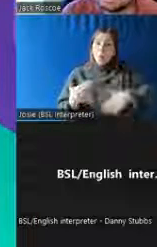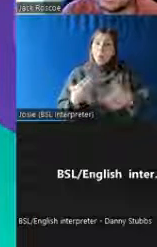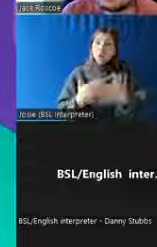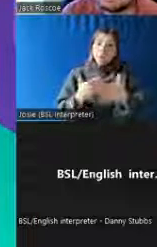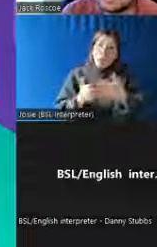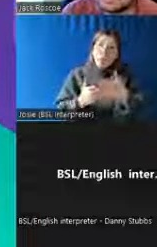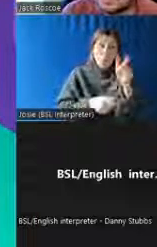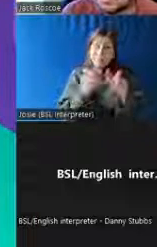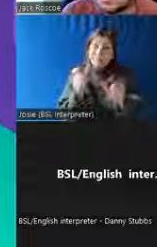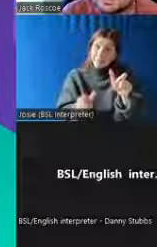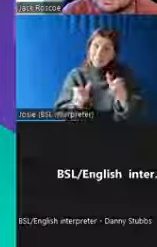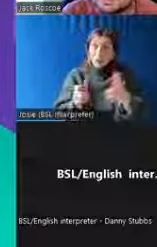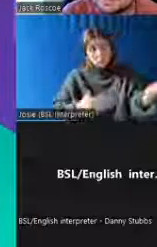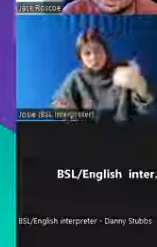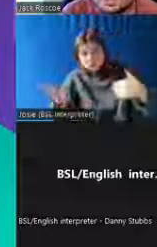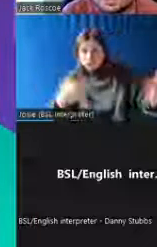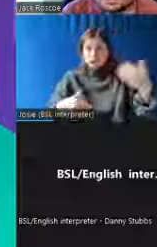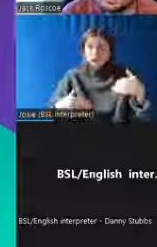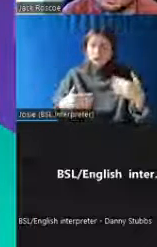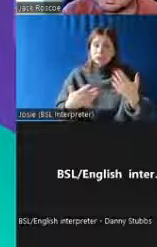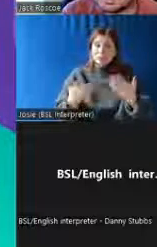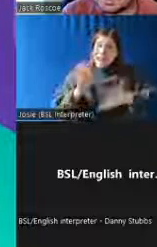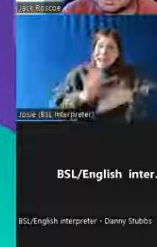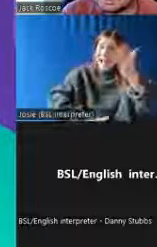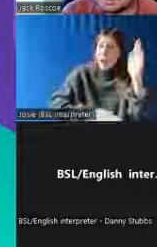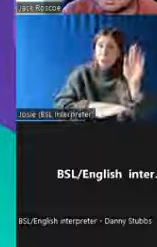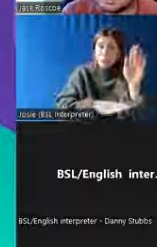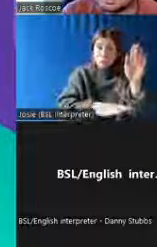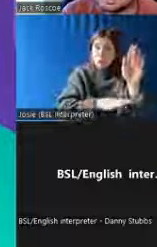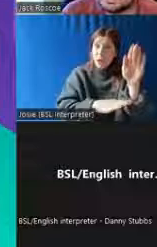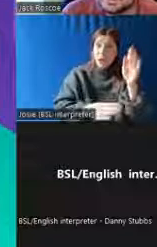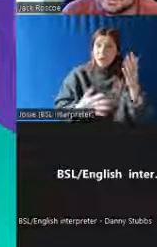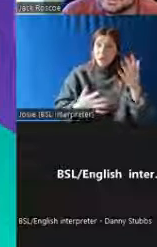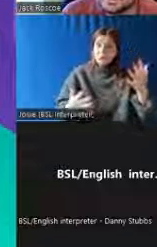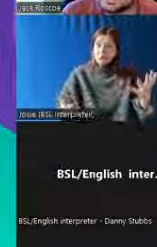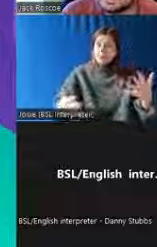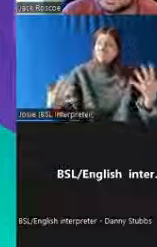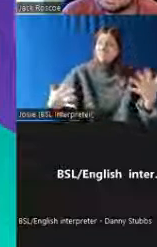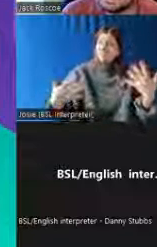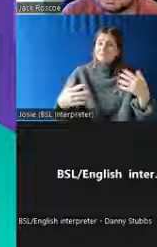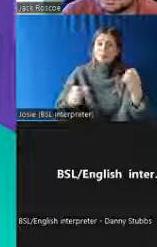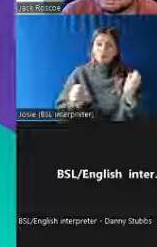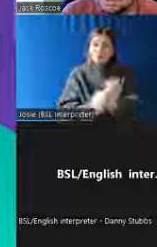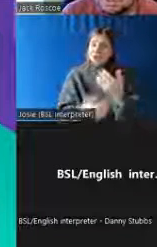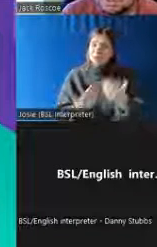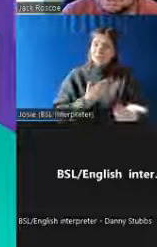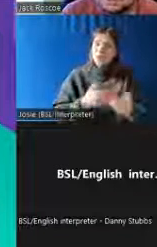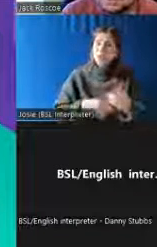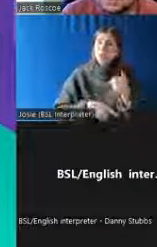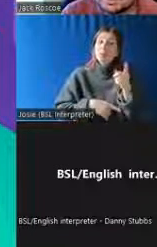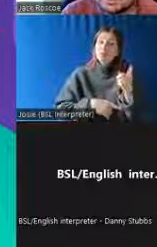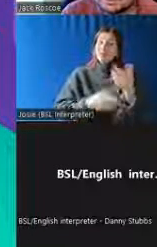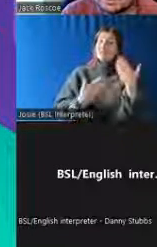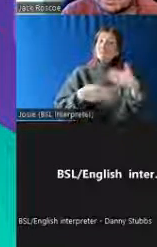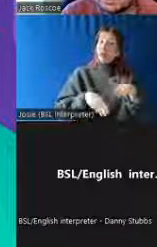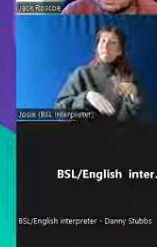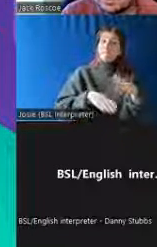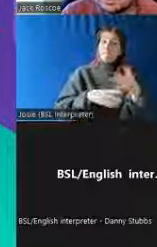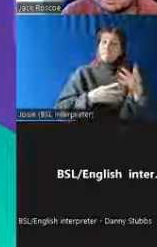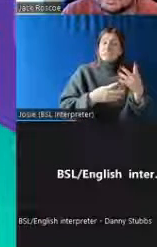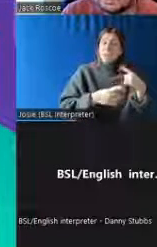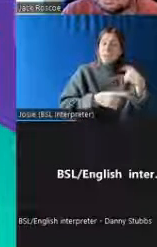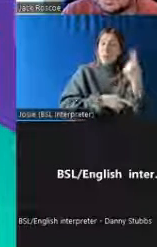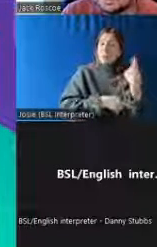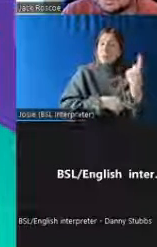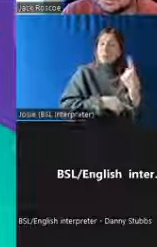a huge array of different events and activities. And that was commissioned by the London Tourism Recovery Board and delivered together